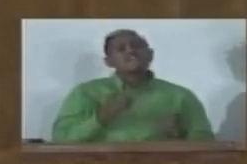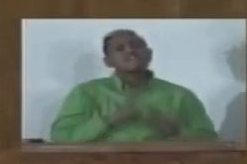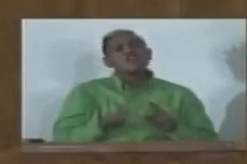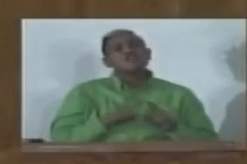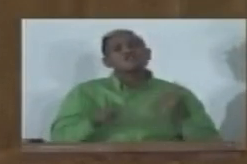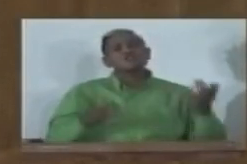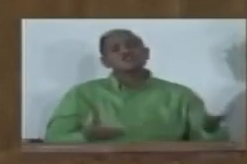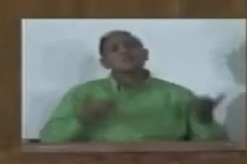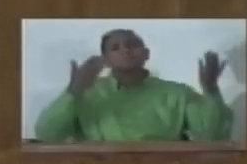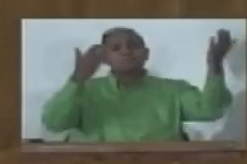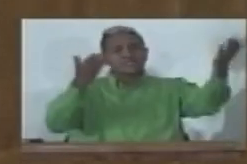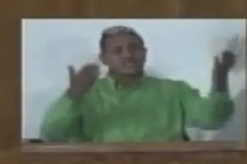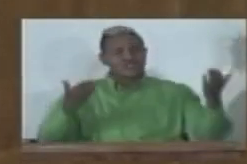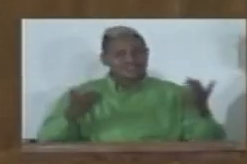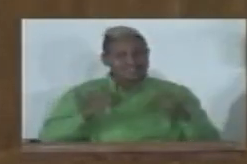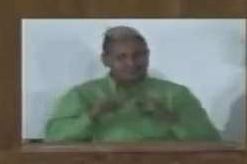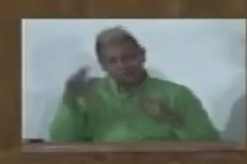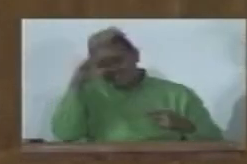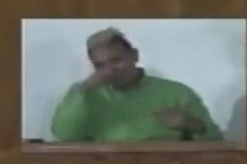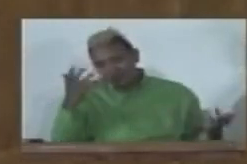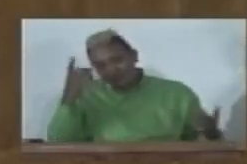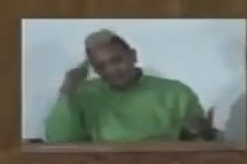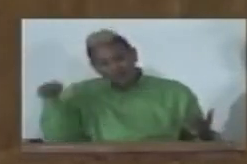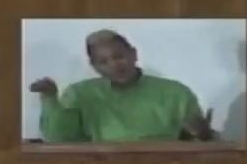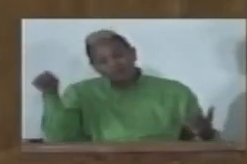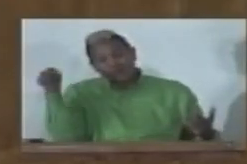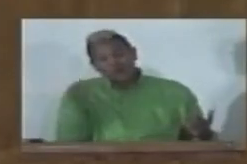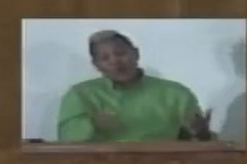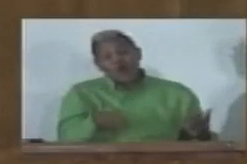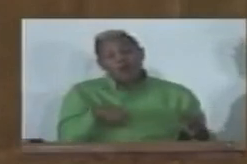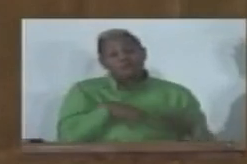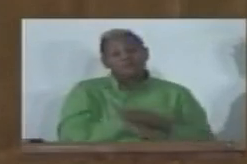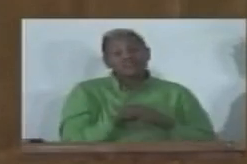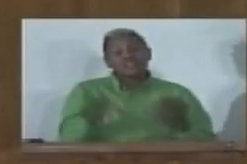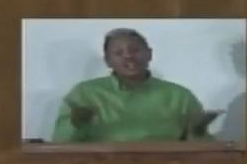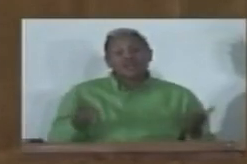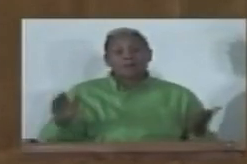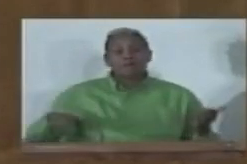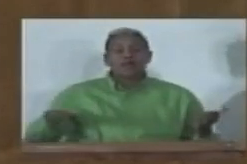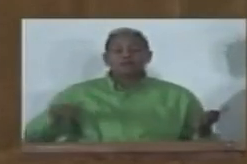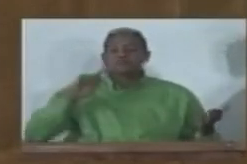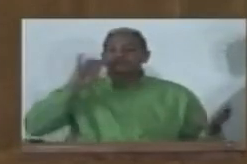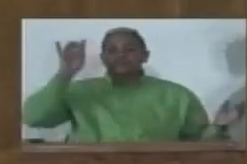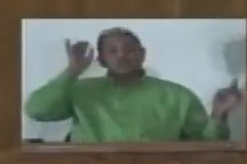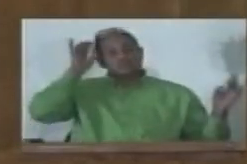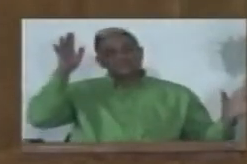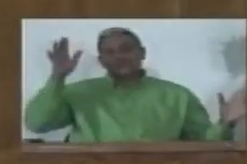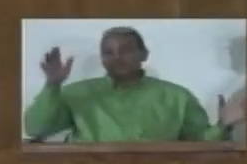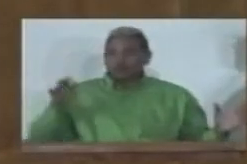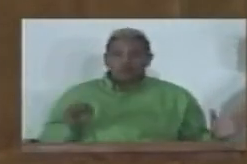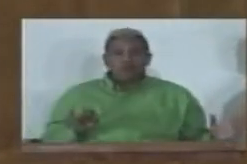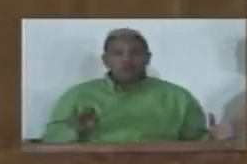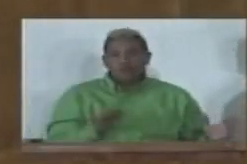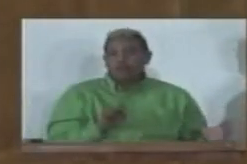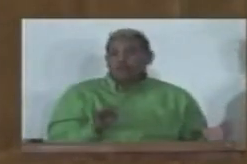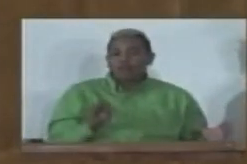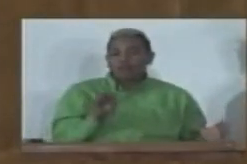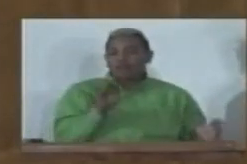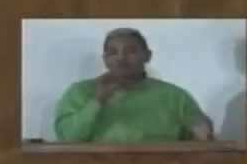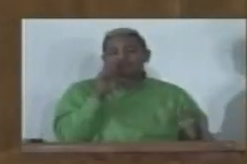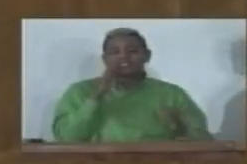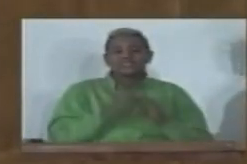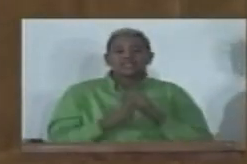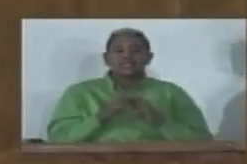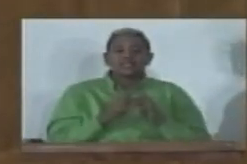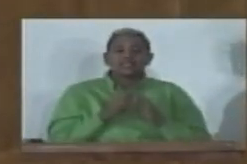submissions. Mr. President, for them to come into the chamber, it is extremely difficult,